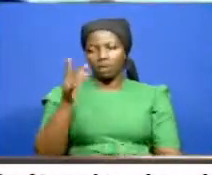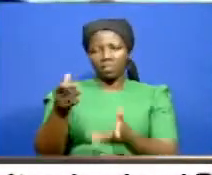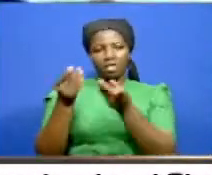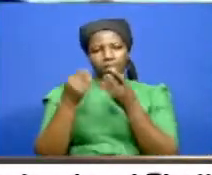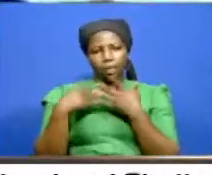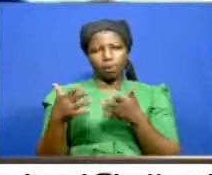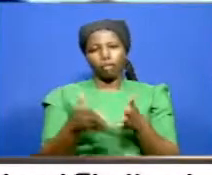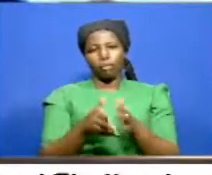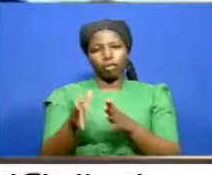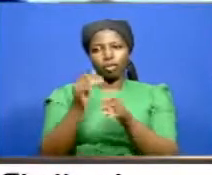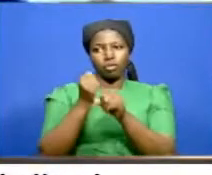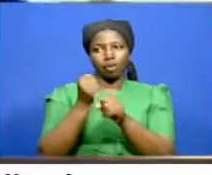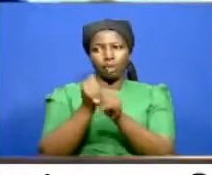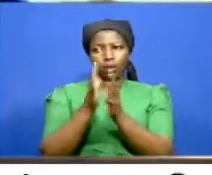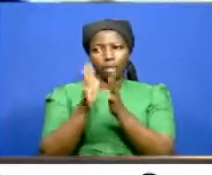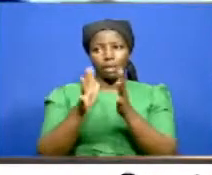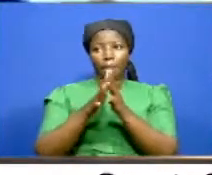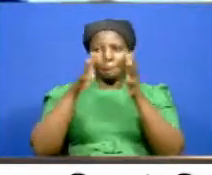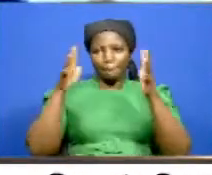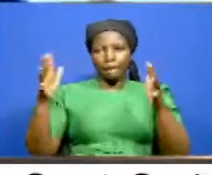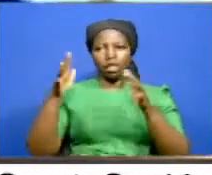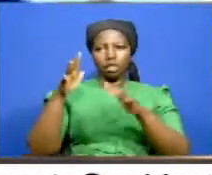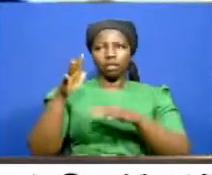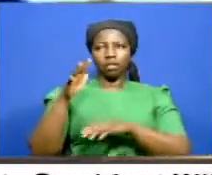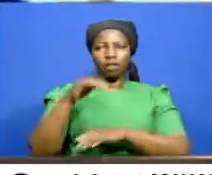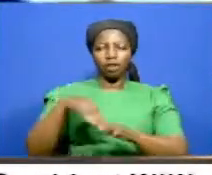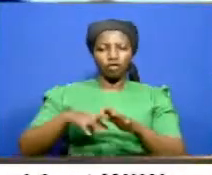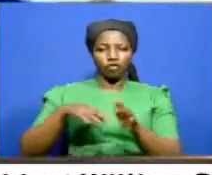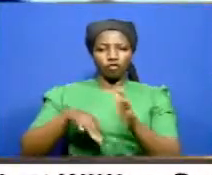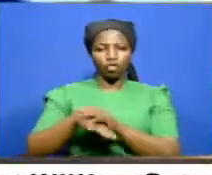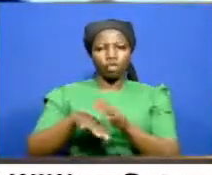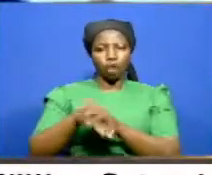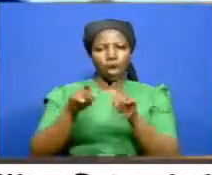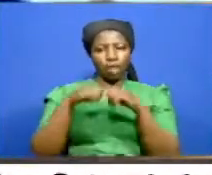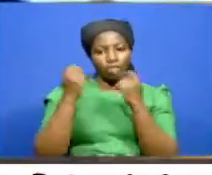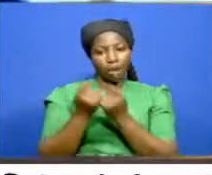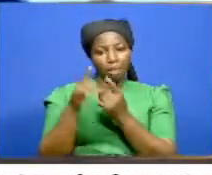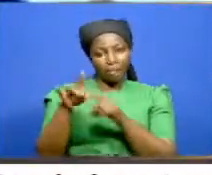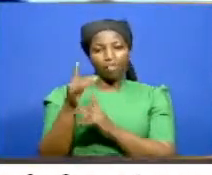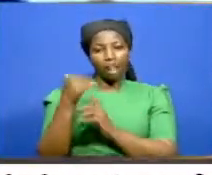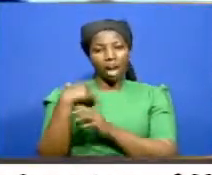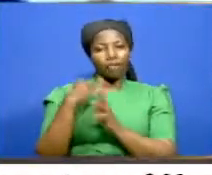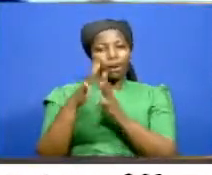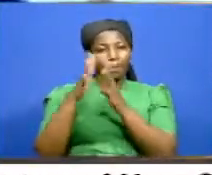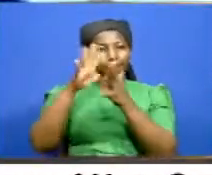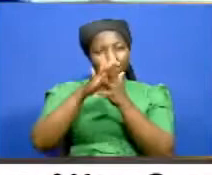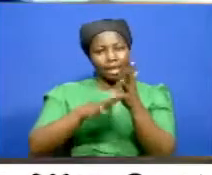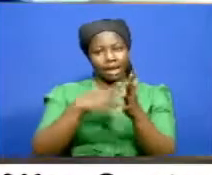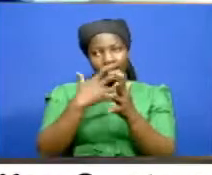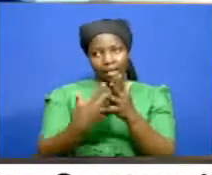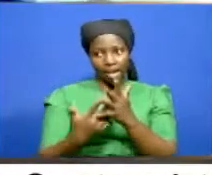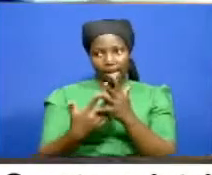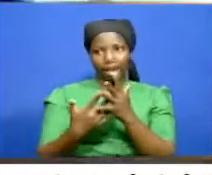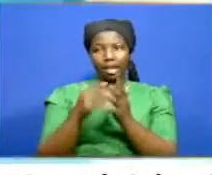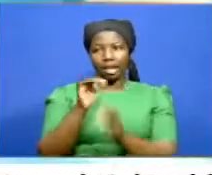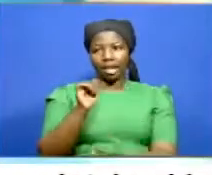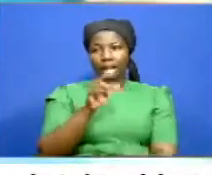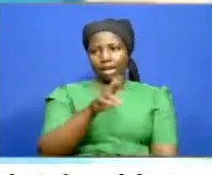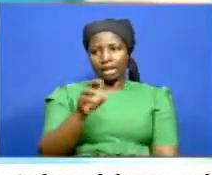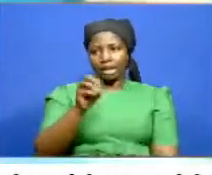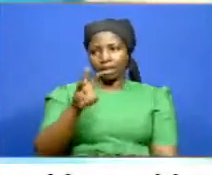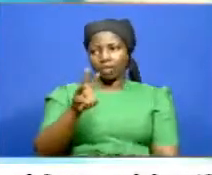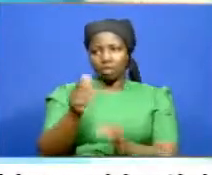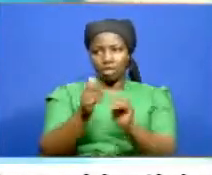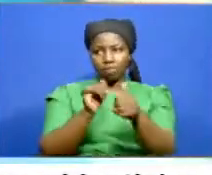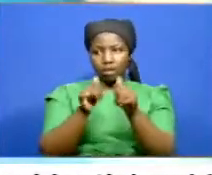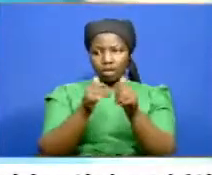and work with a bigger academy, because I mean, with all due respect, mm-hmm. they have quite a big structure. And as Arrow Sports Soccer Academy, we are